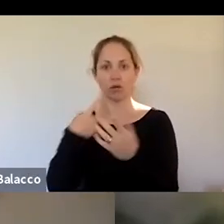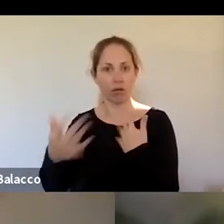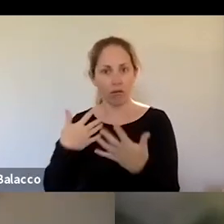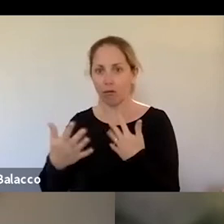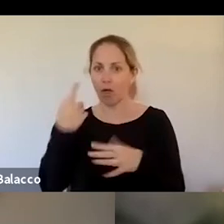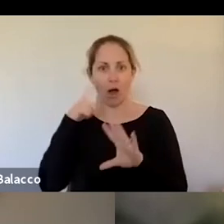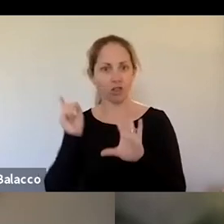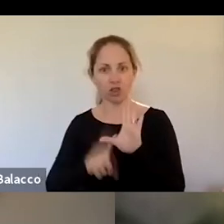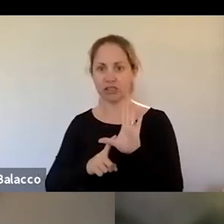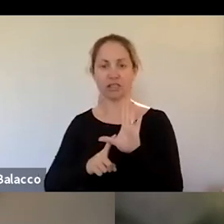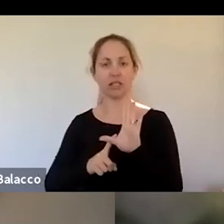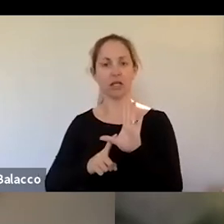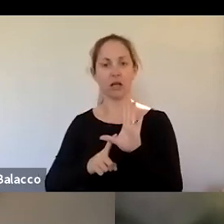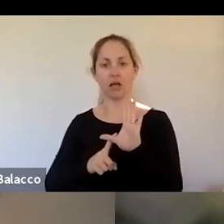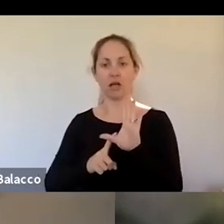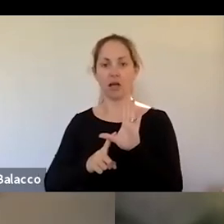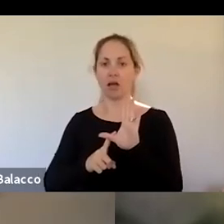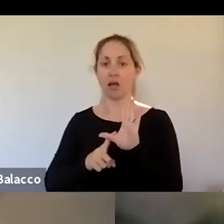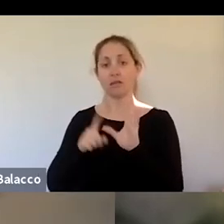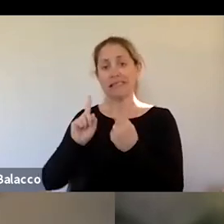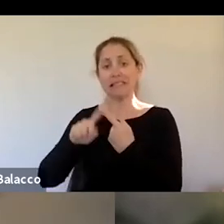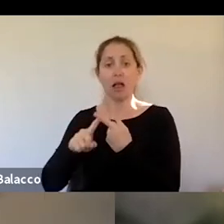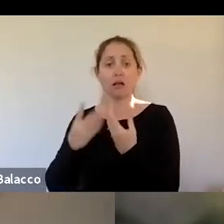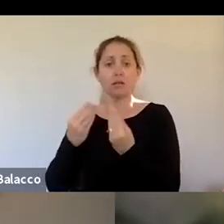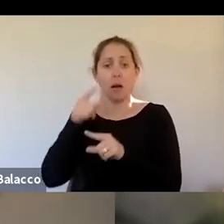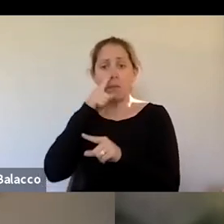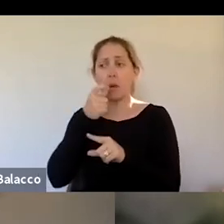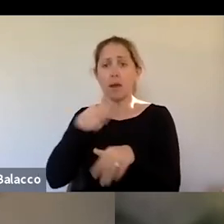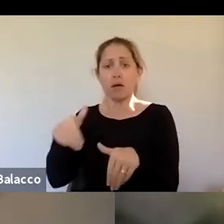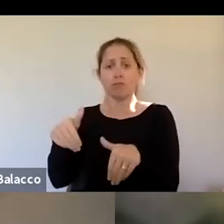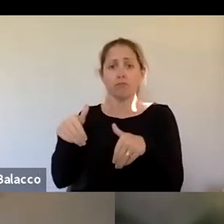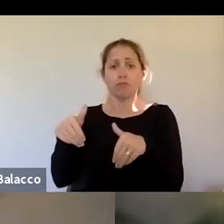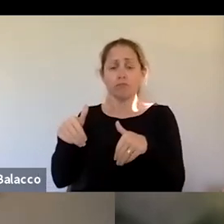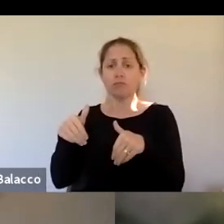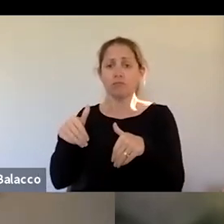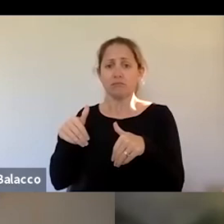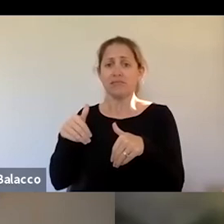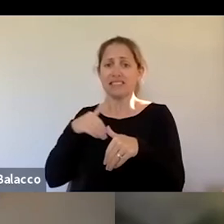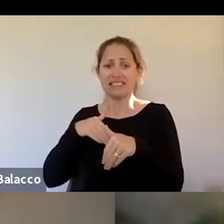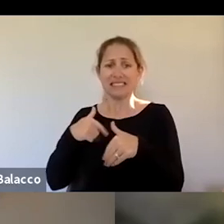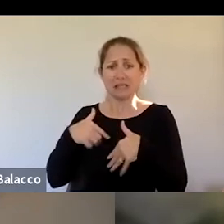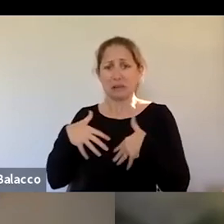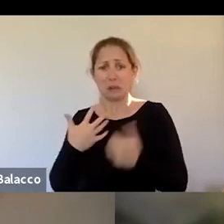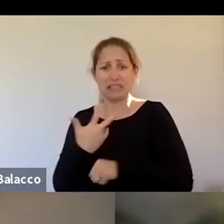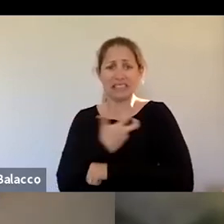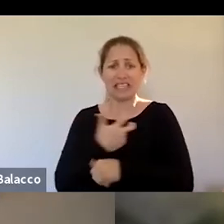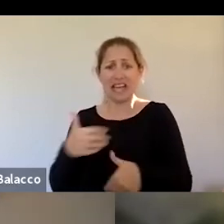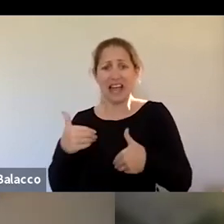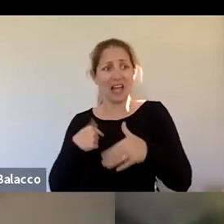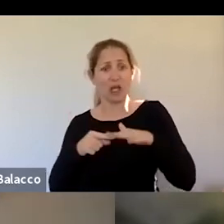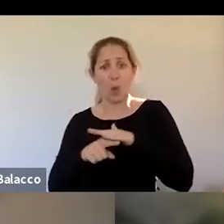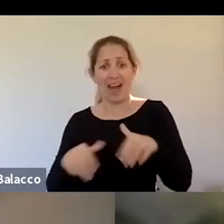a bit of hesitancy among vaccinated audiences. We're seeing that hesitancy go down as time progresses, but even